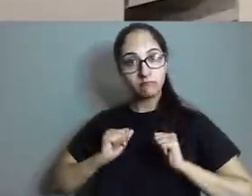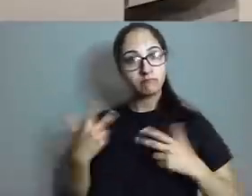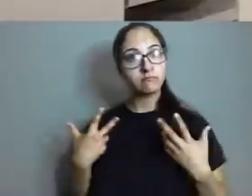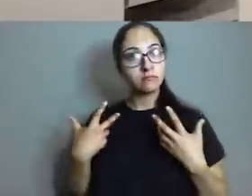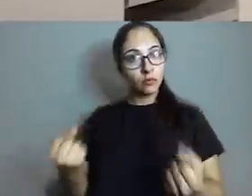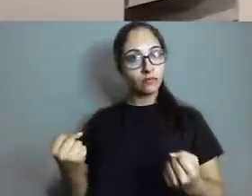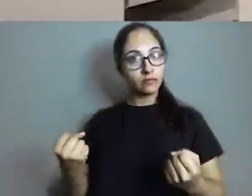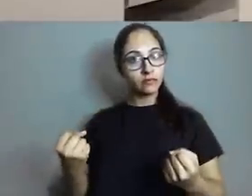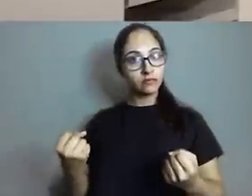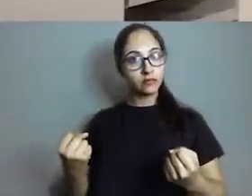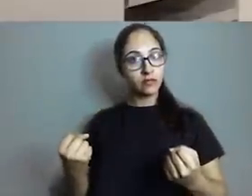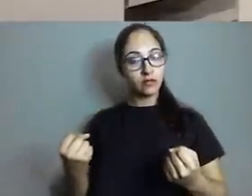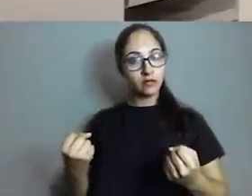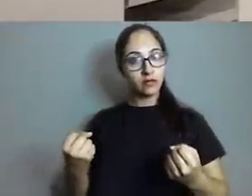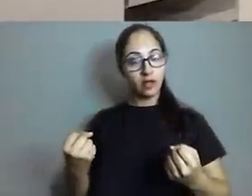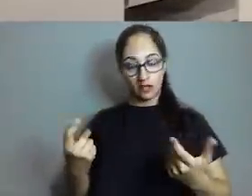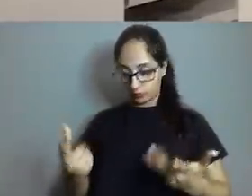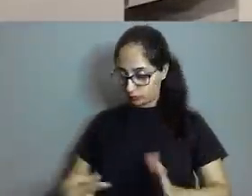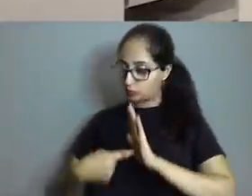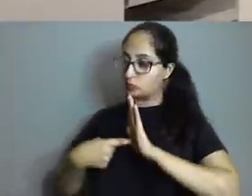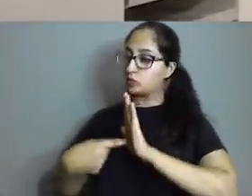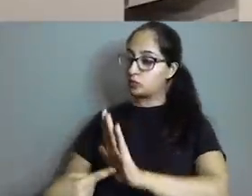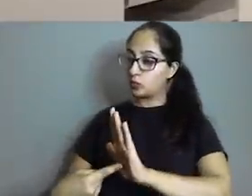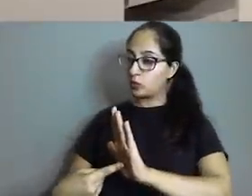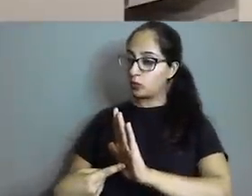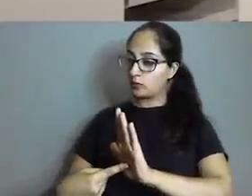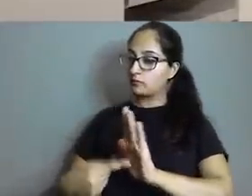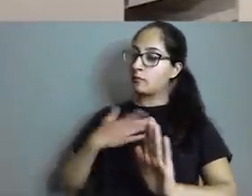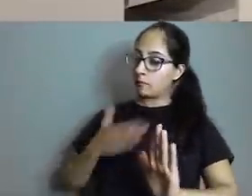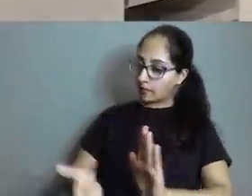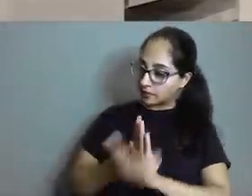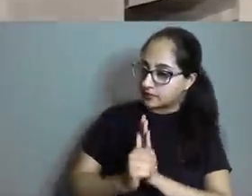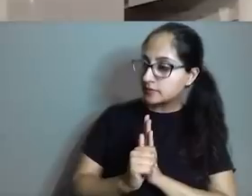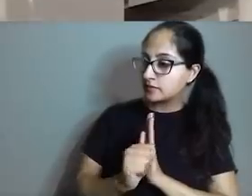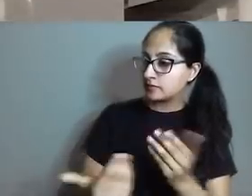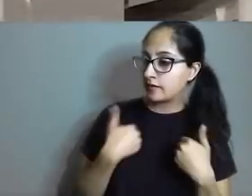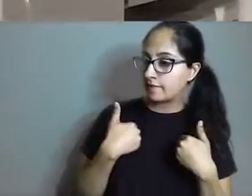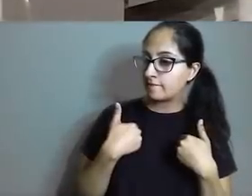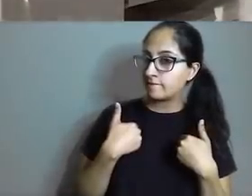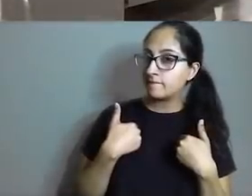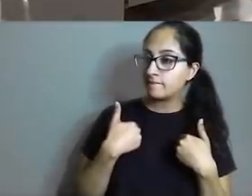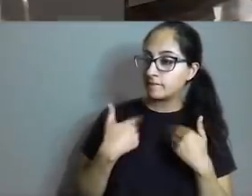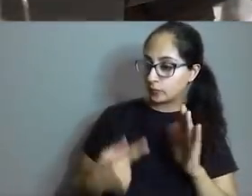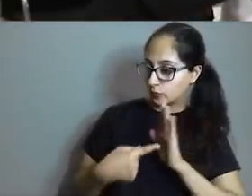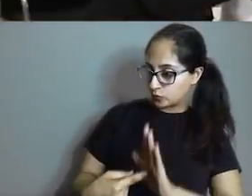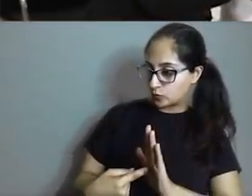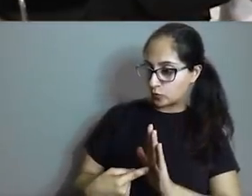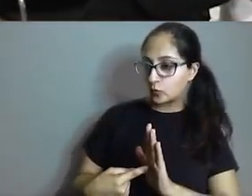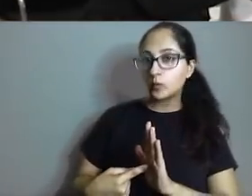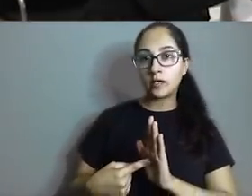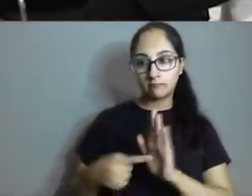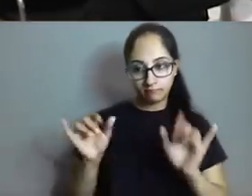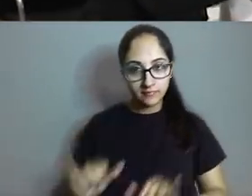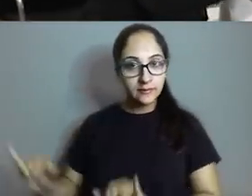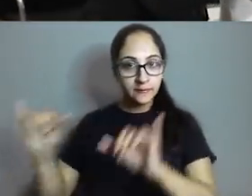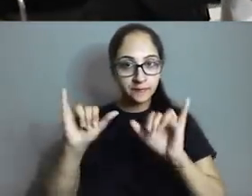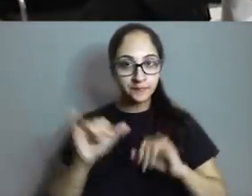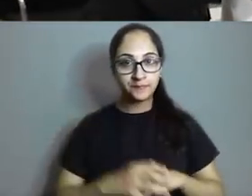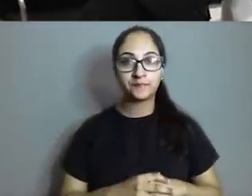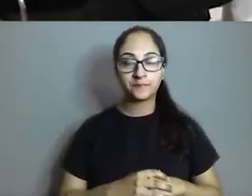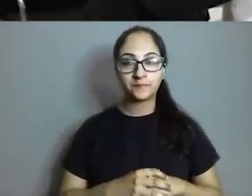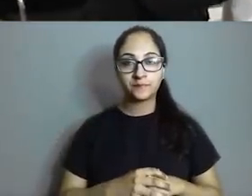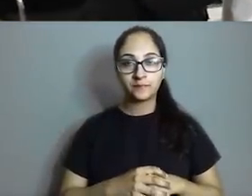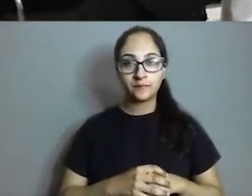need to have that sense of of confidence and and ability to to bring your voice to the